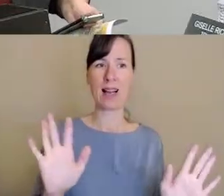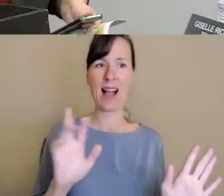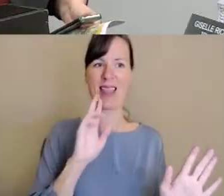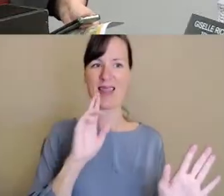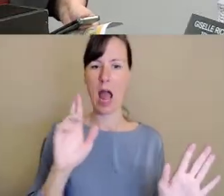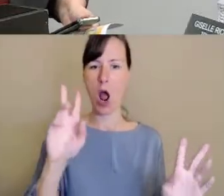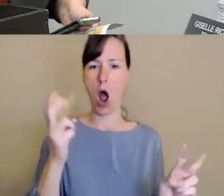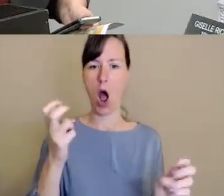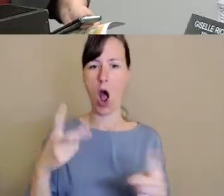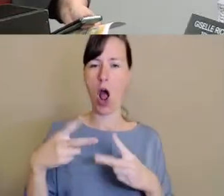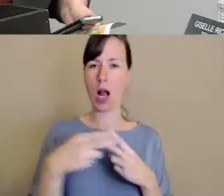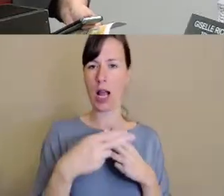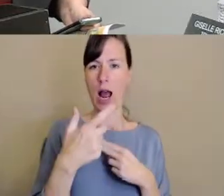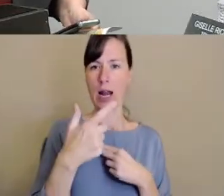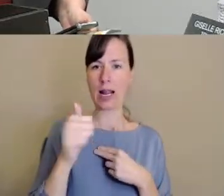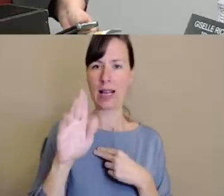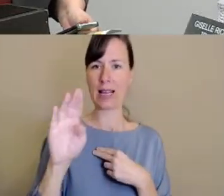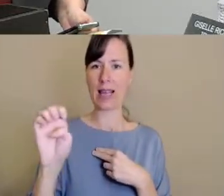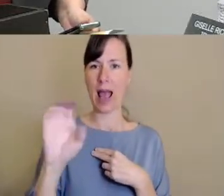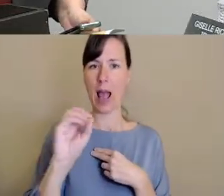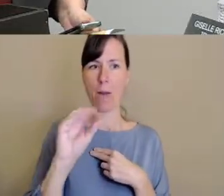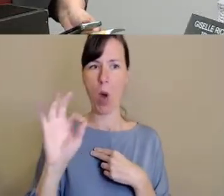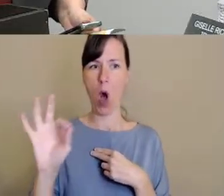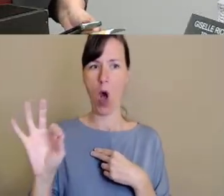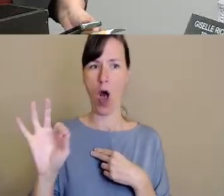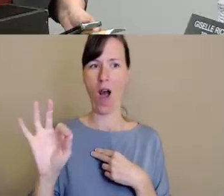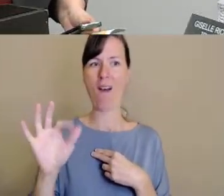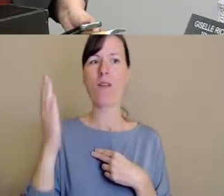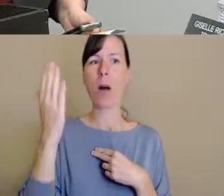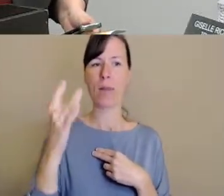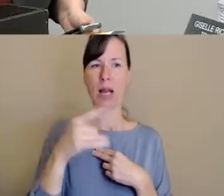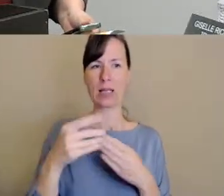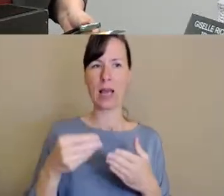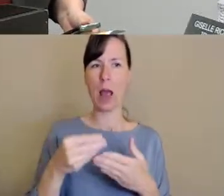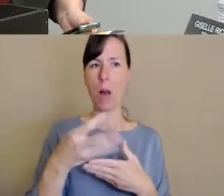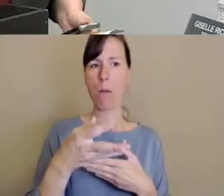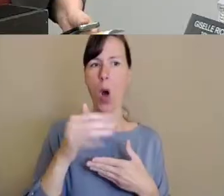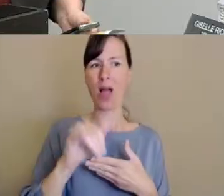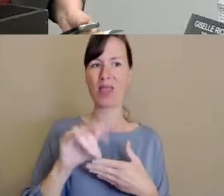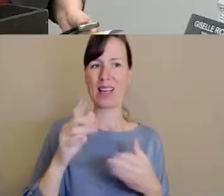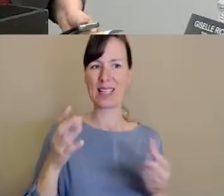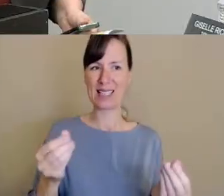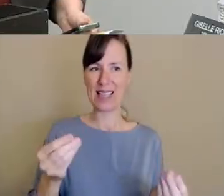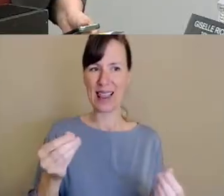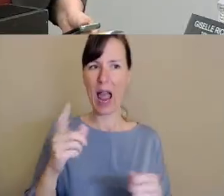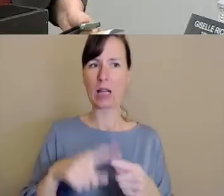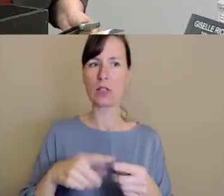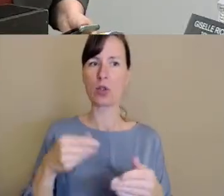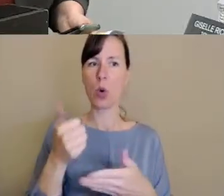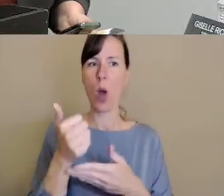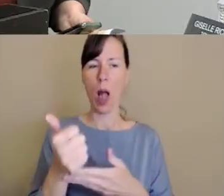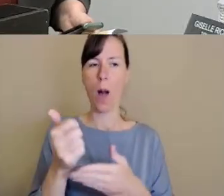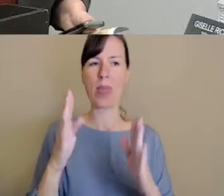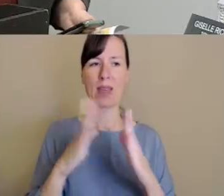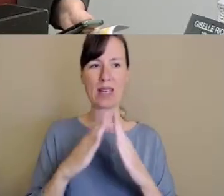off because he bought these lands to help the town. I